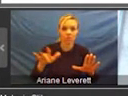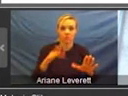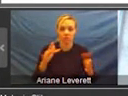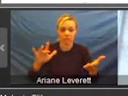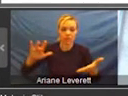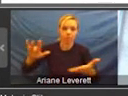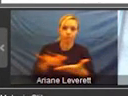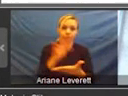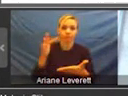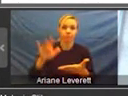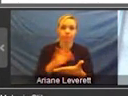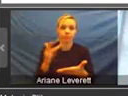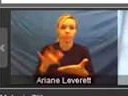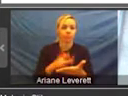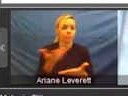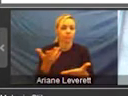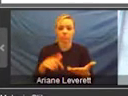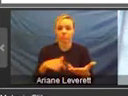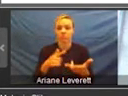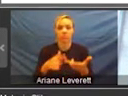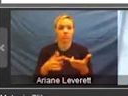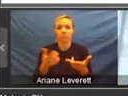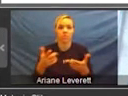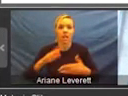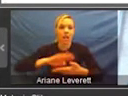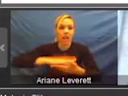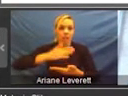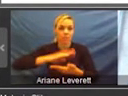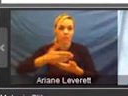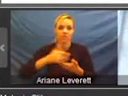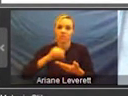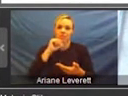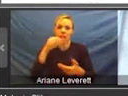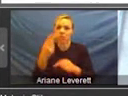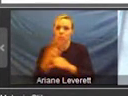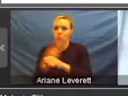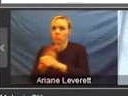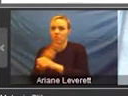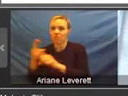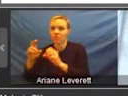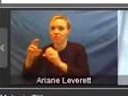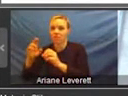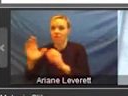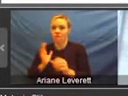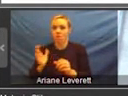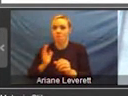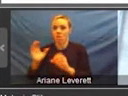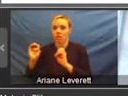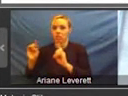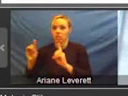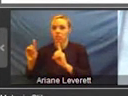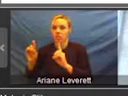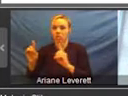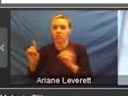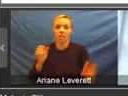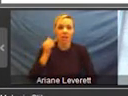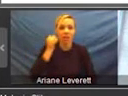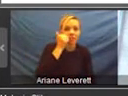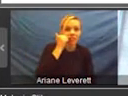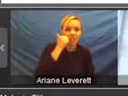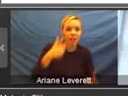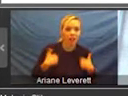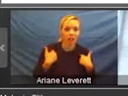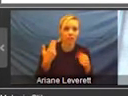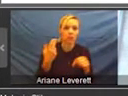strong in schools and formal education as it is in daily life. This is not only